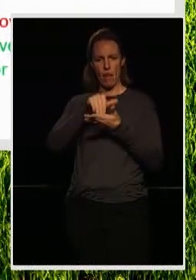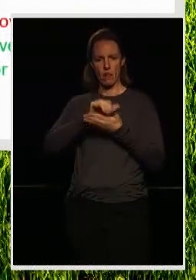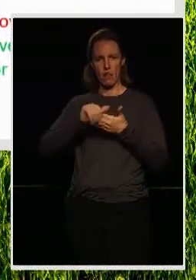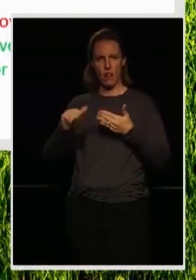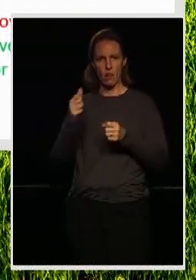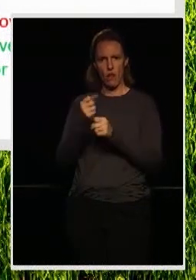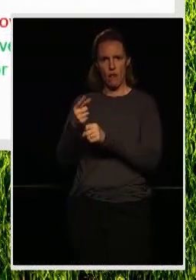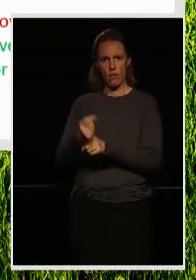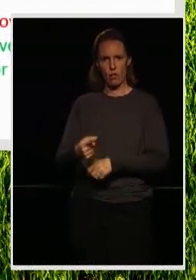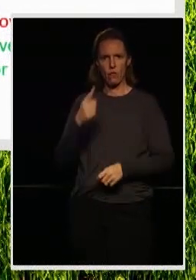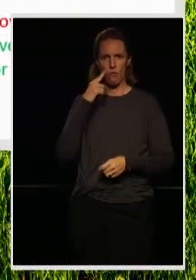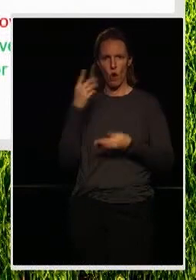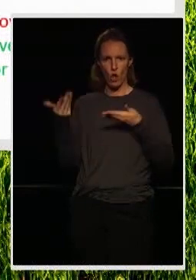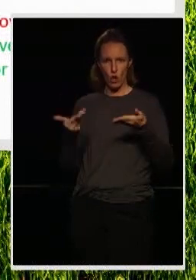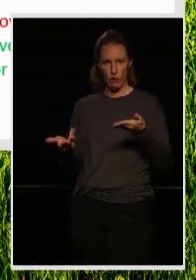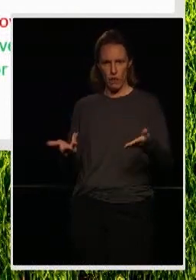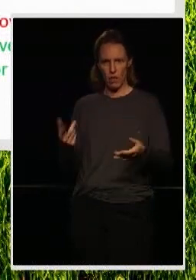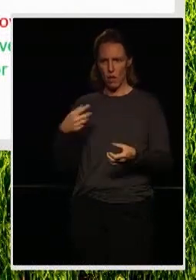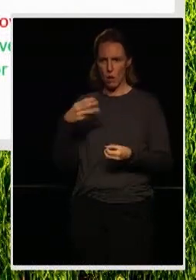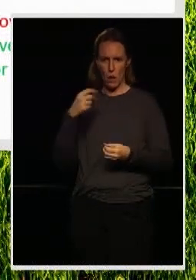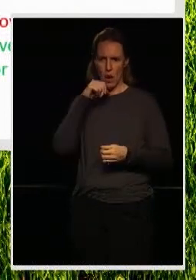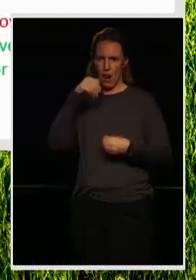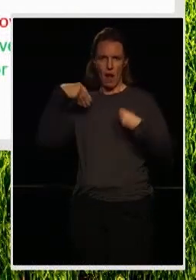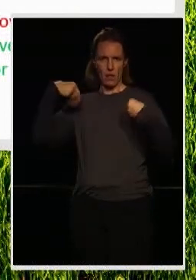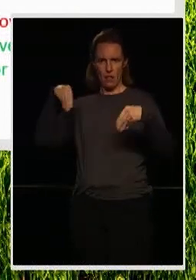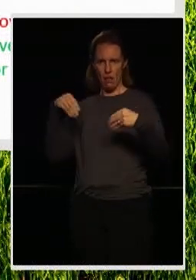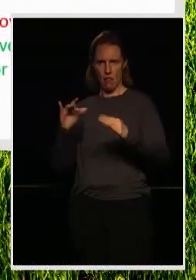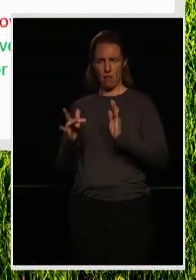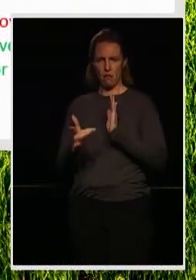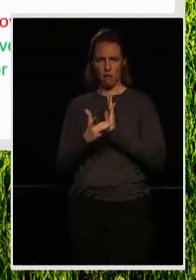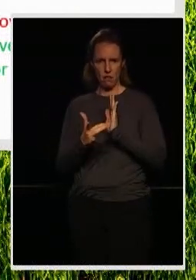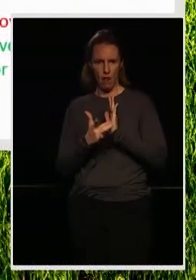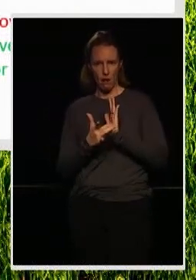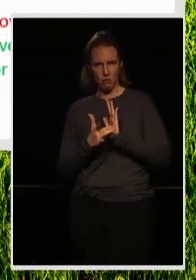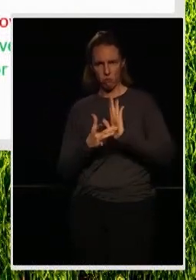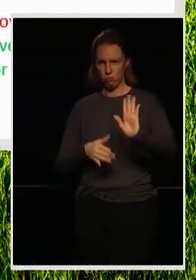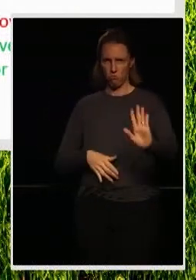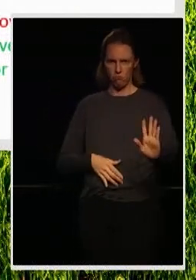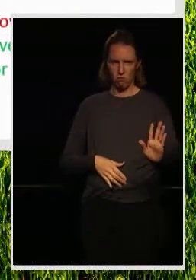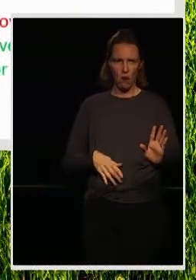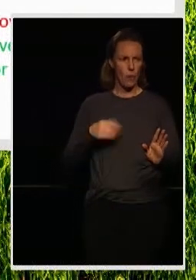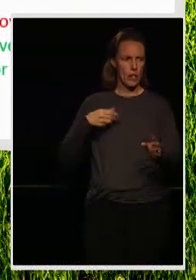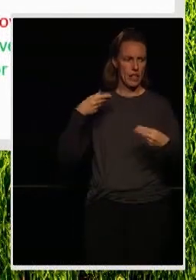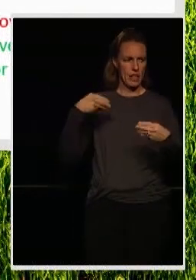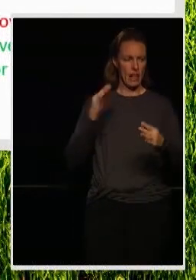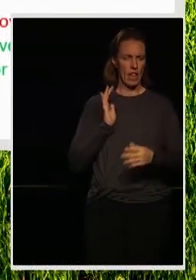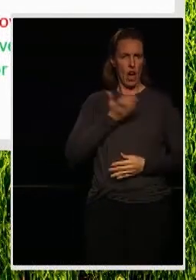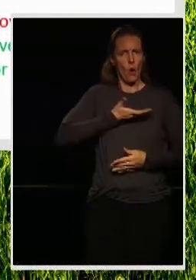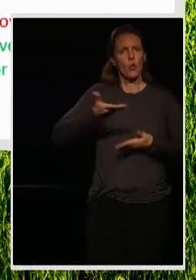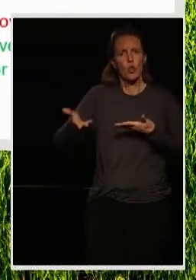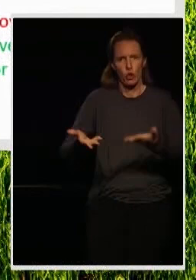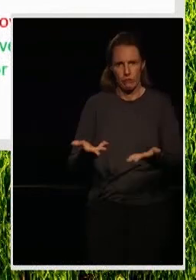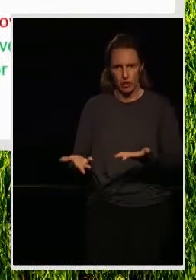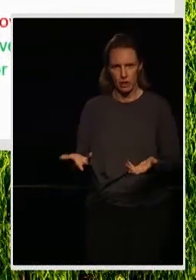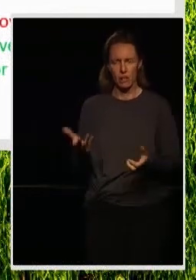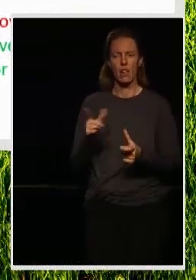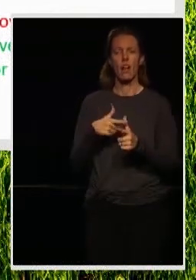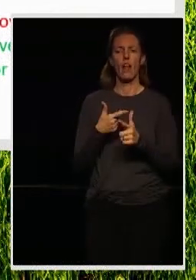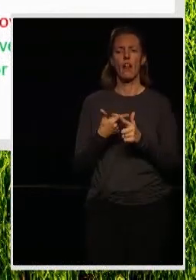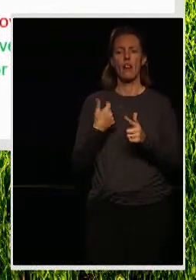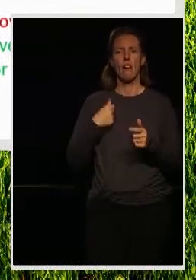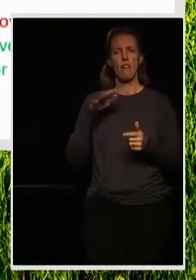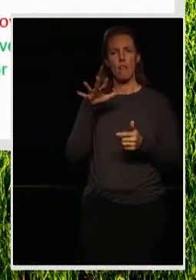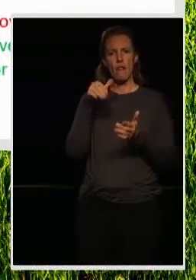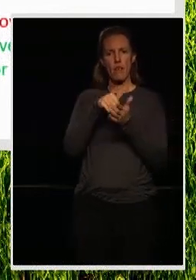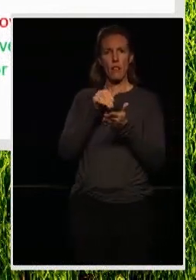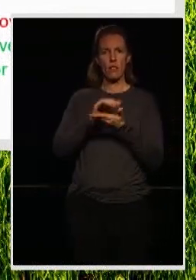year for the field service. So we are not selling the technology, we are not selling the device, we are selling our services. And with the